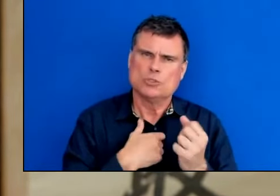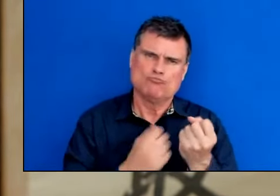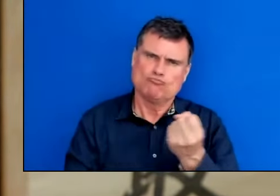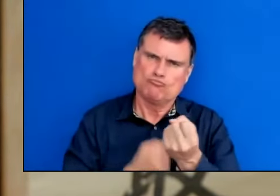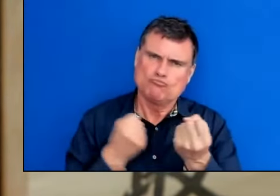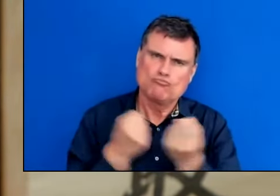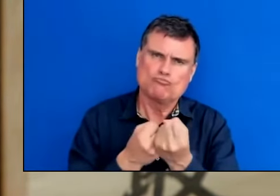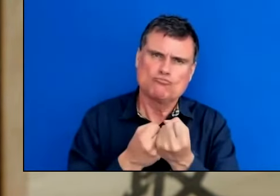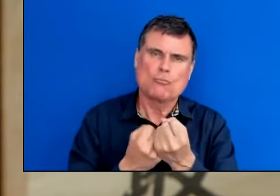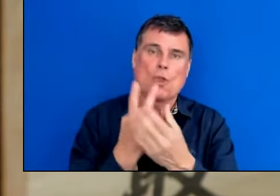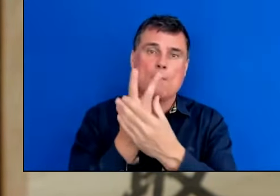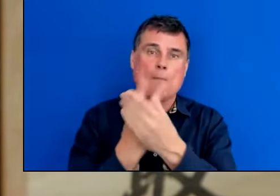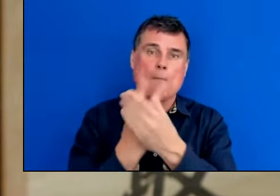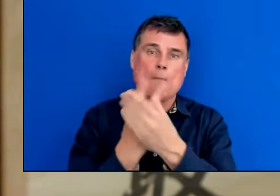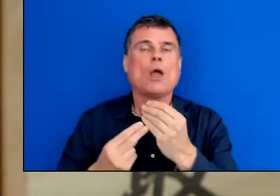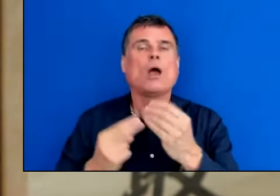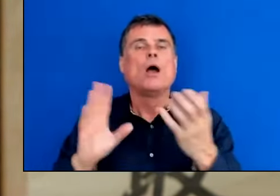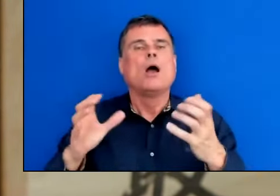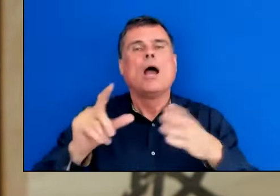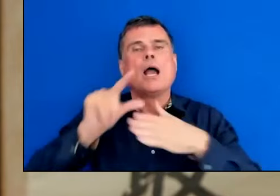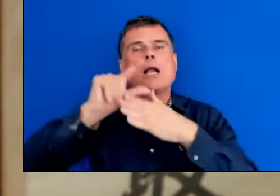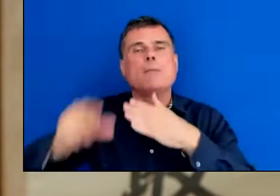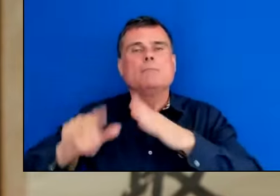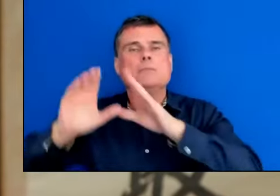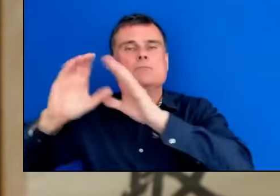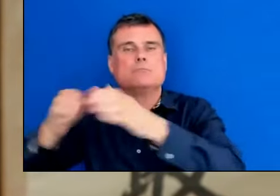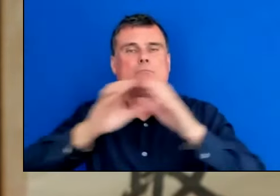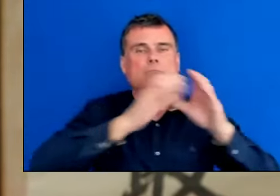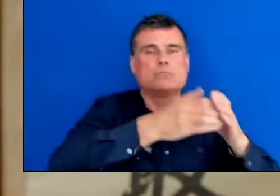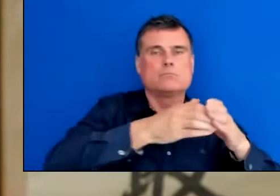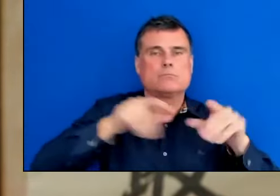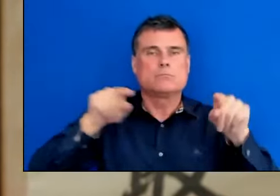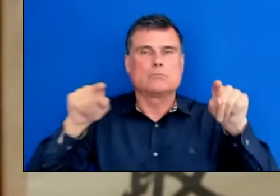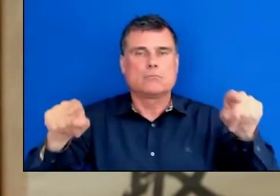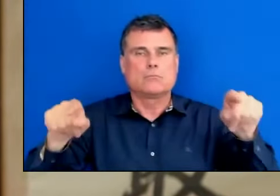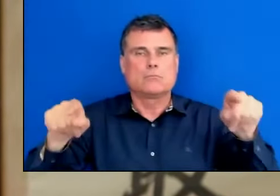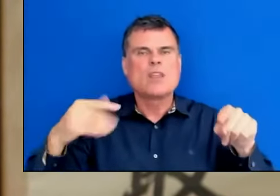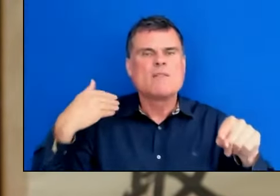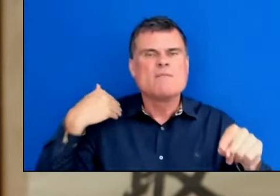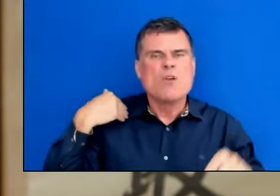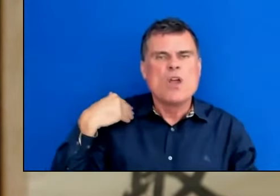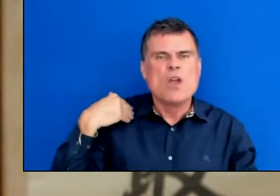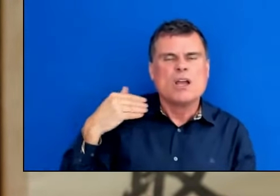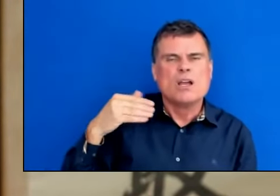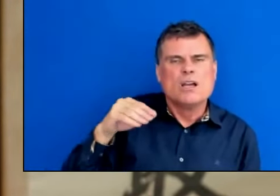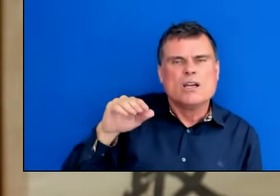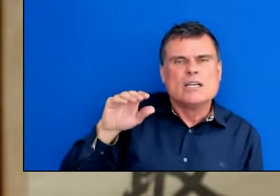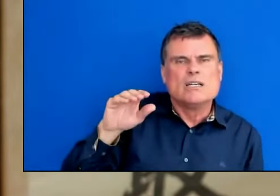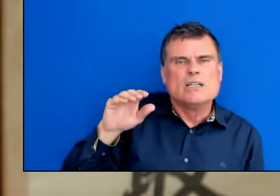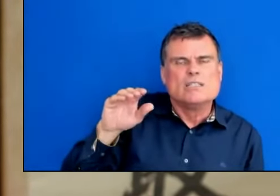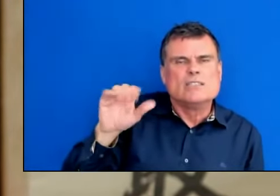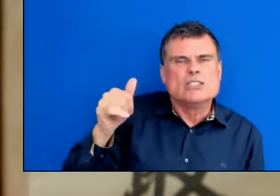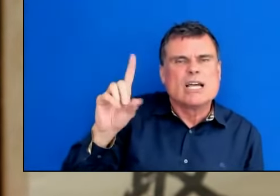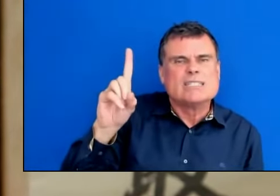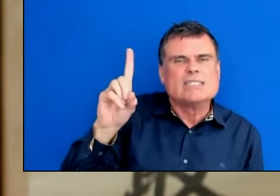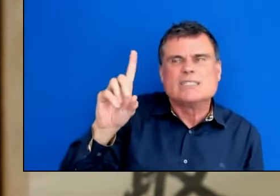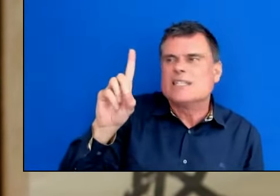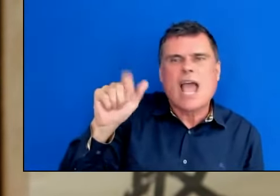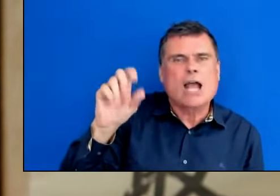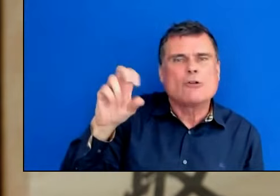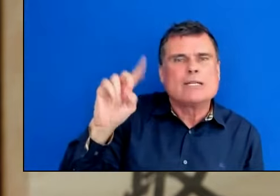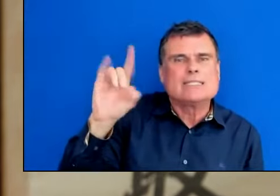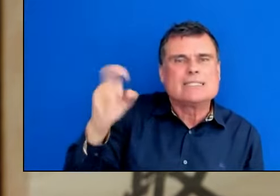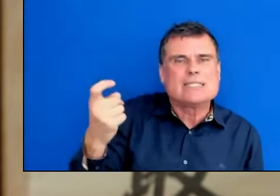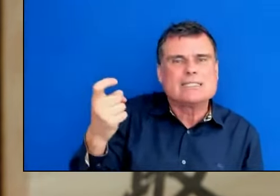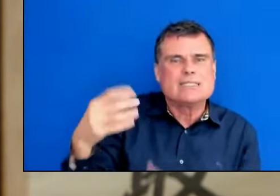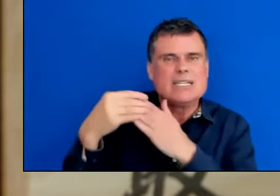absolute support from both sides of the houses. And Adrian Dix was the leader of the opposition at that time, met with him. He gave